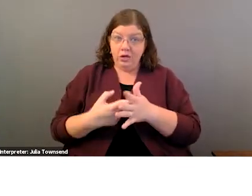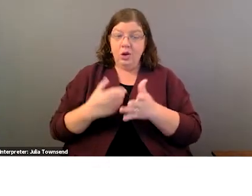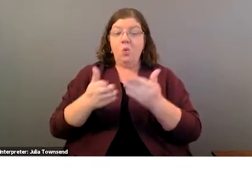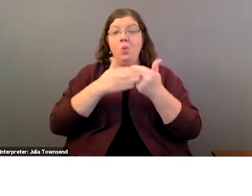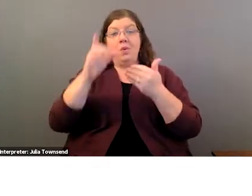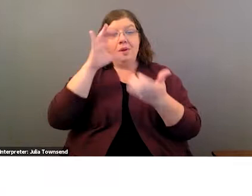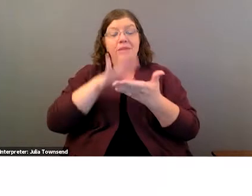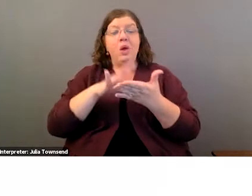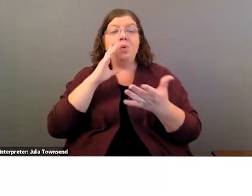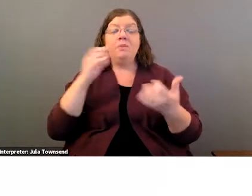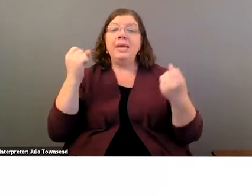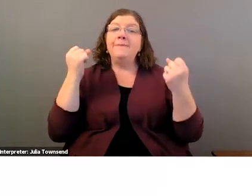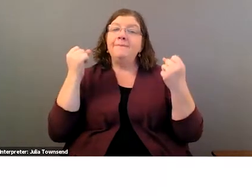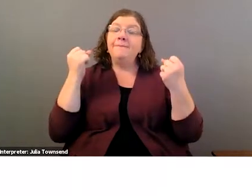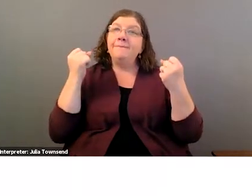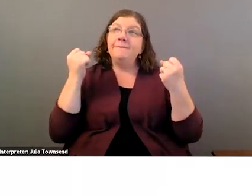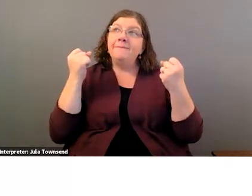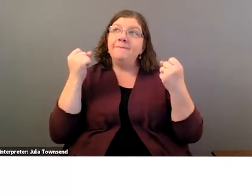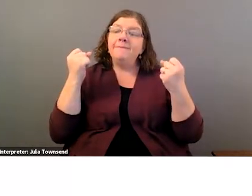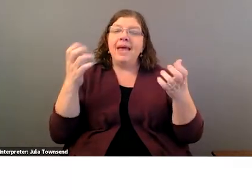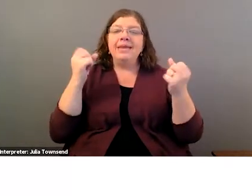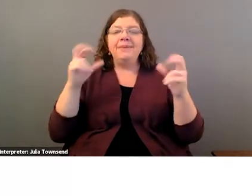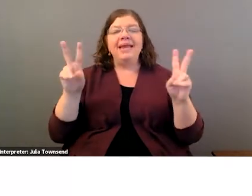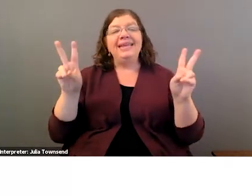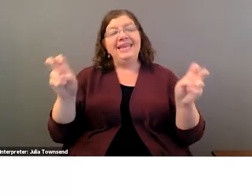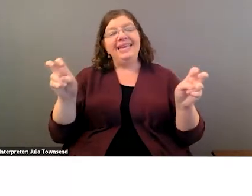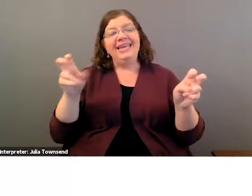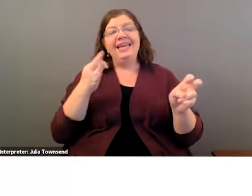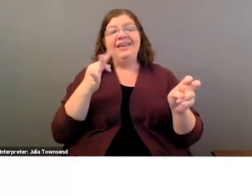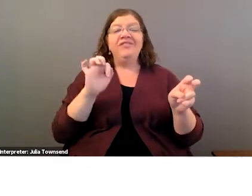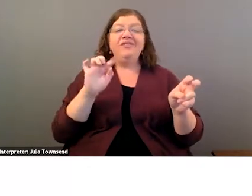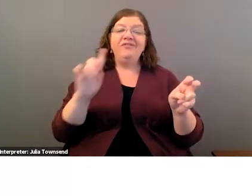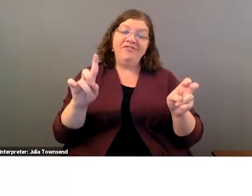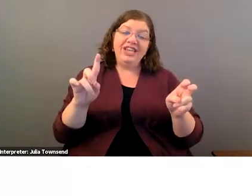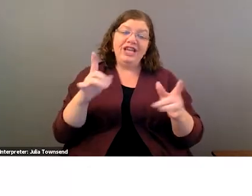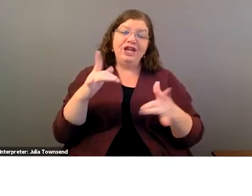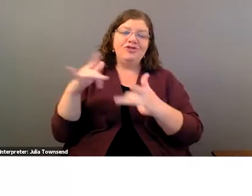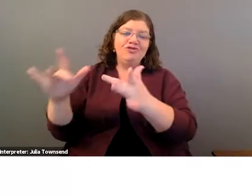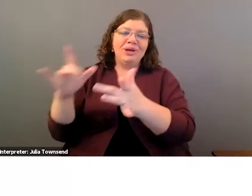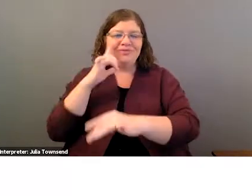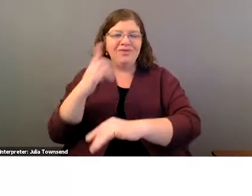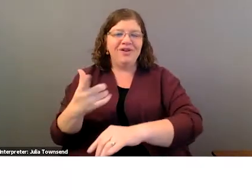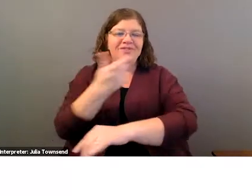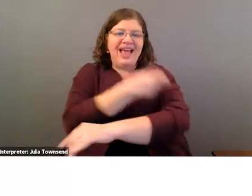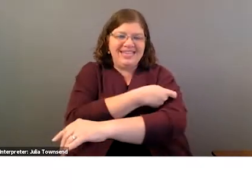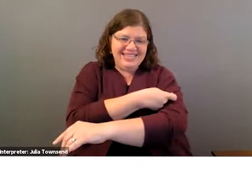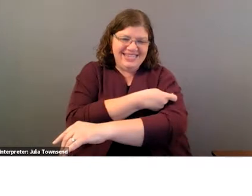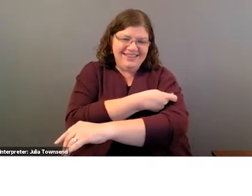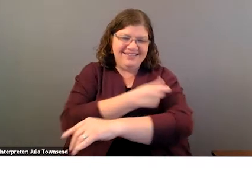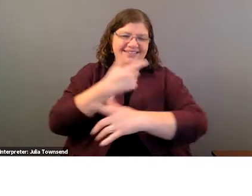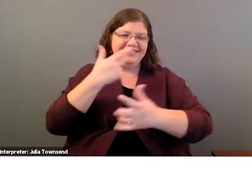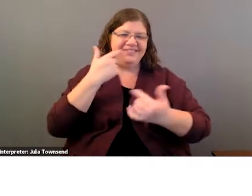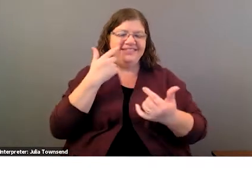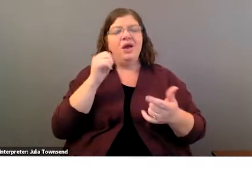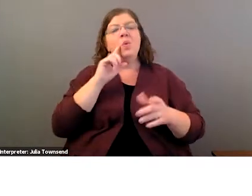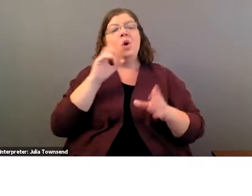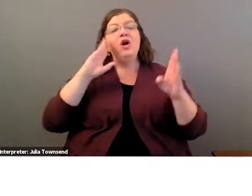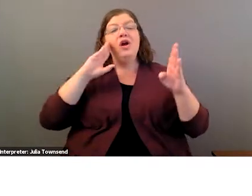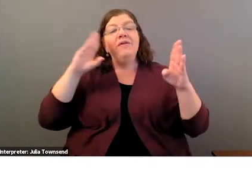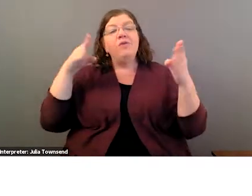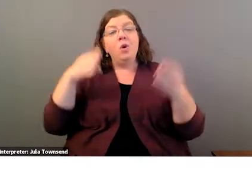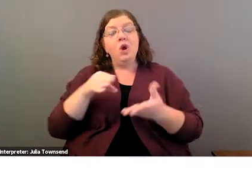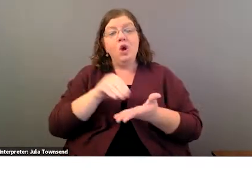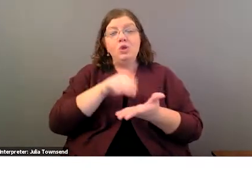many, many, what I'm calling field trips, vaccination field trips. We're really focusing on our